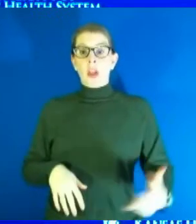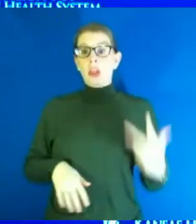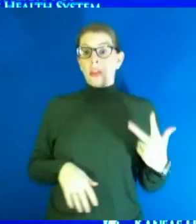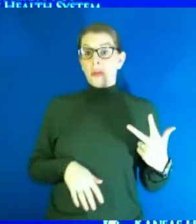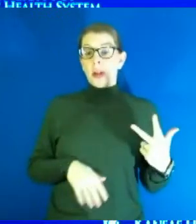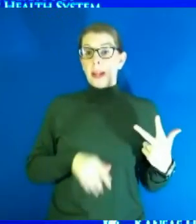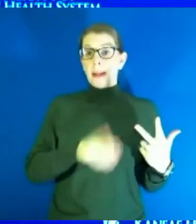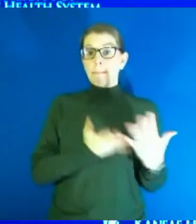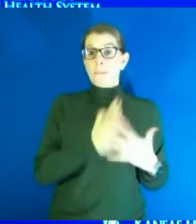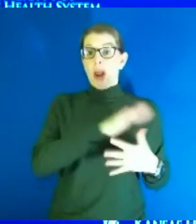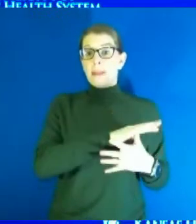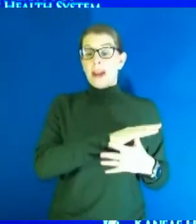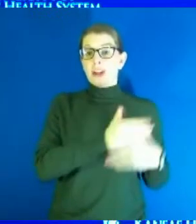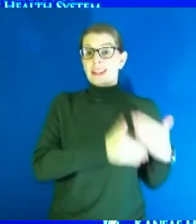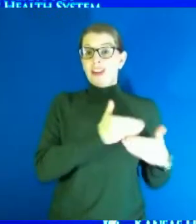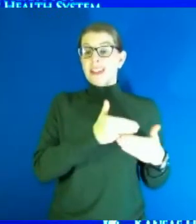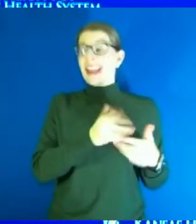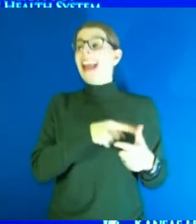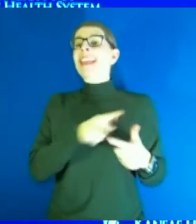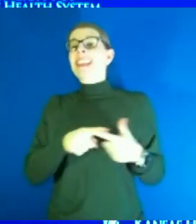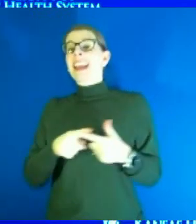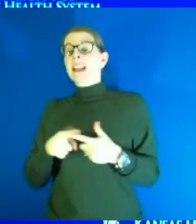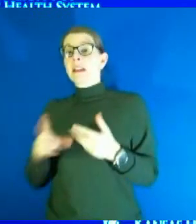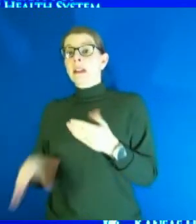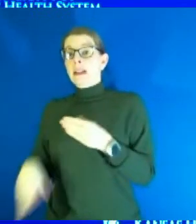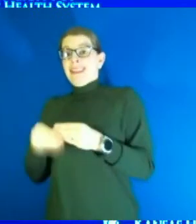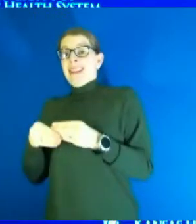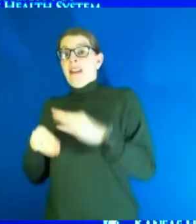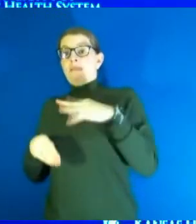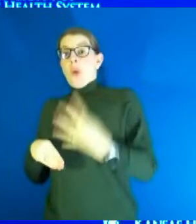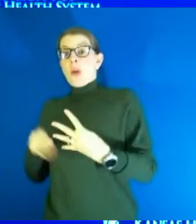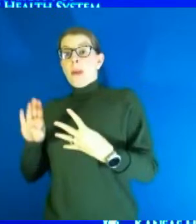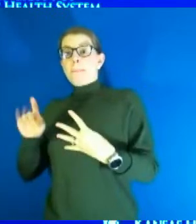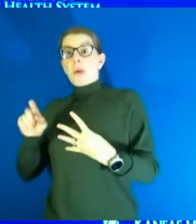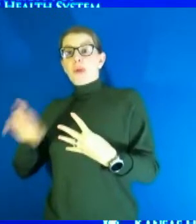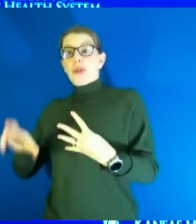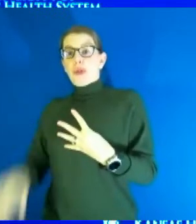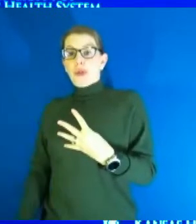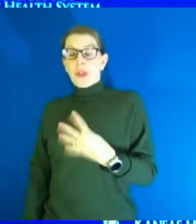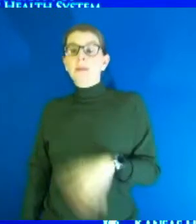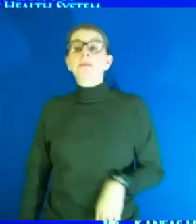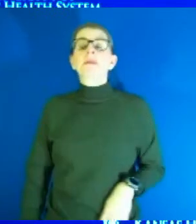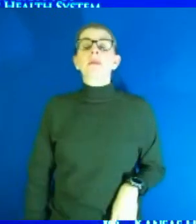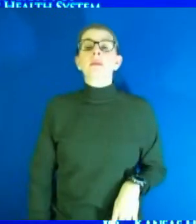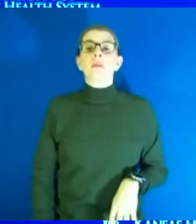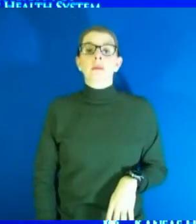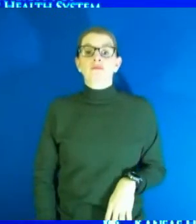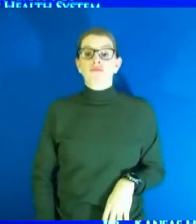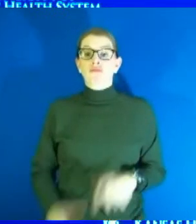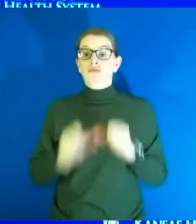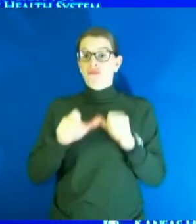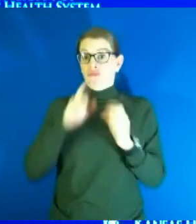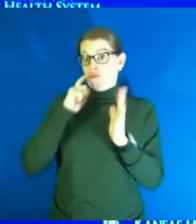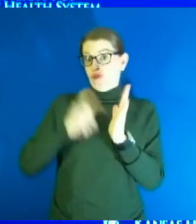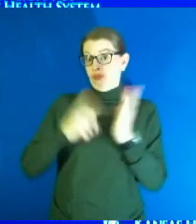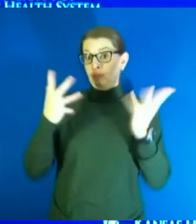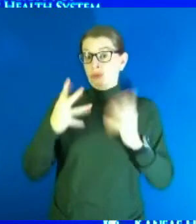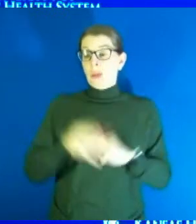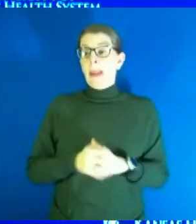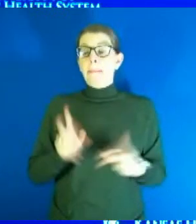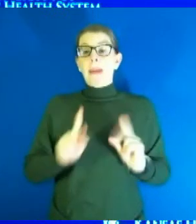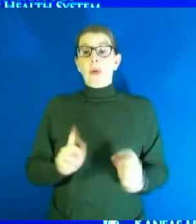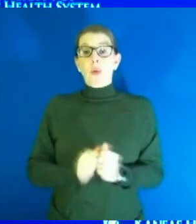primary series, and then you have that booster dose, which is your 4th dose. But what we are seeing, and what we continue to see, is those people that have had 3